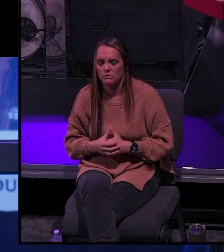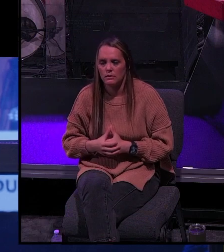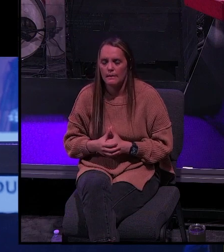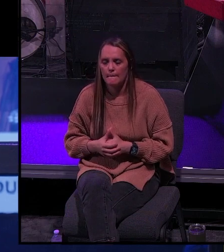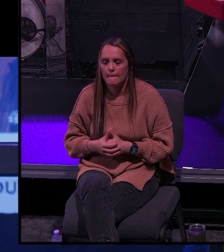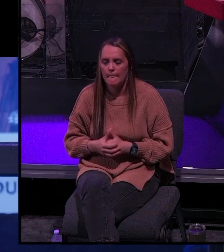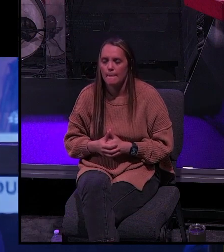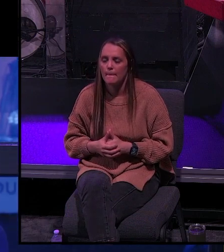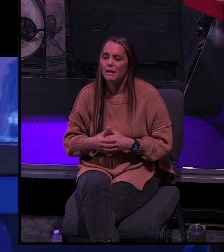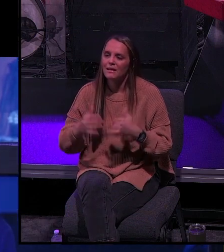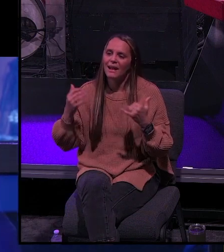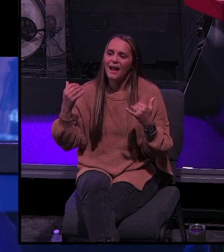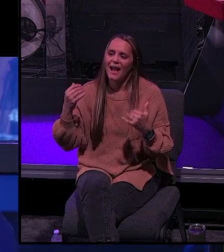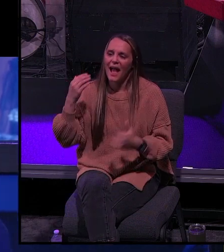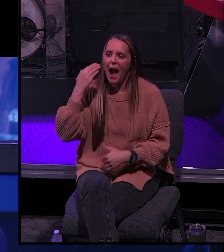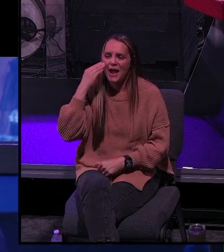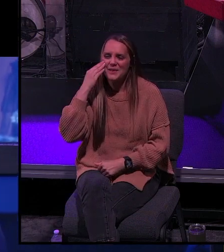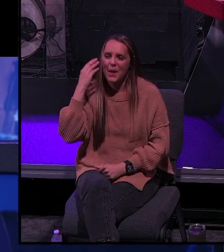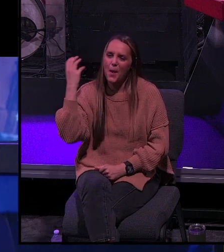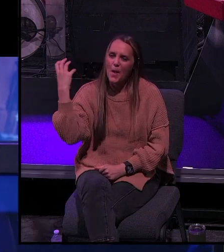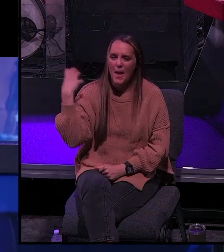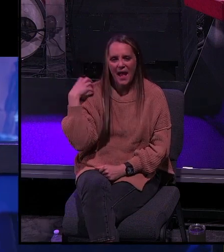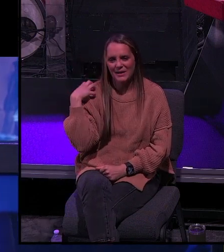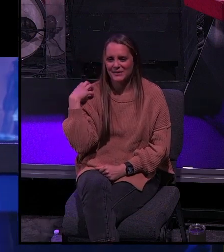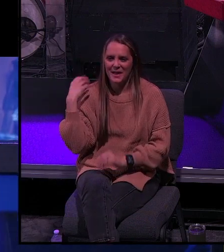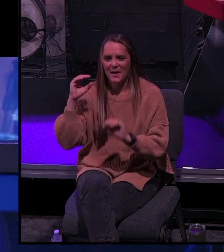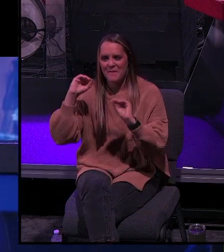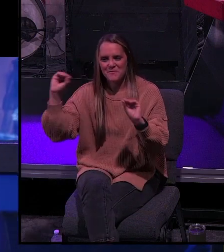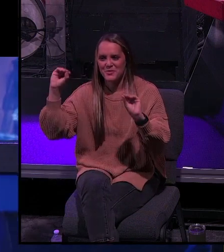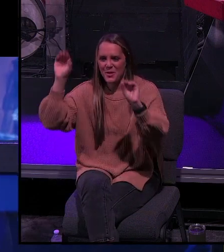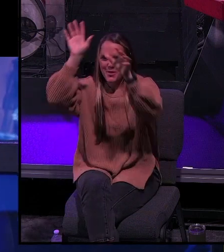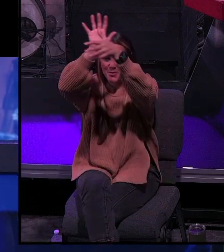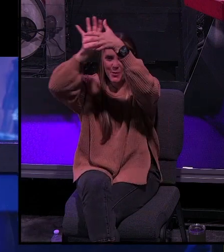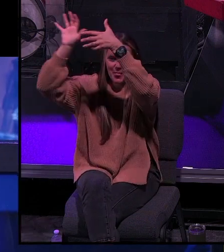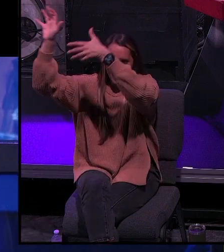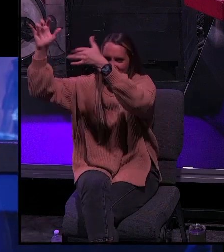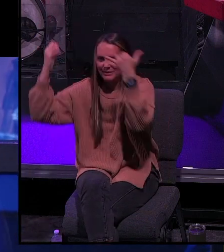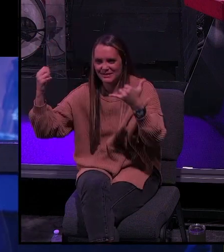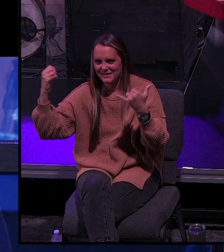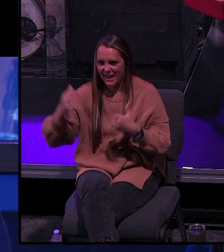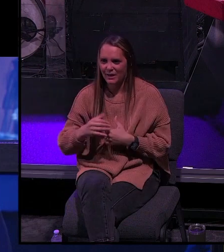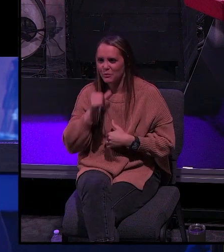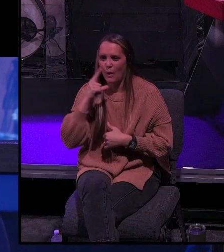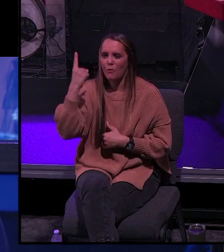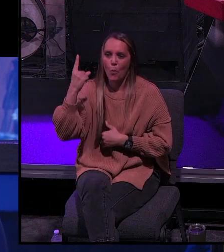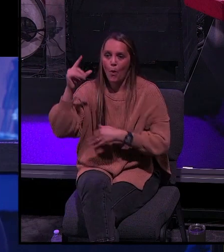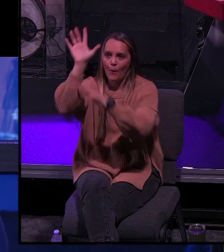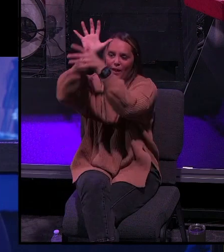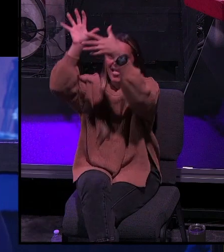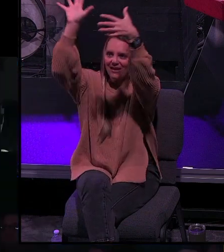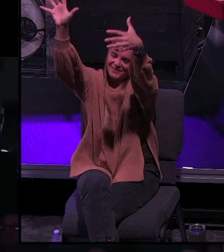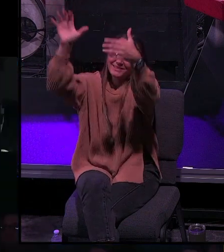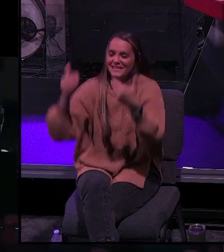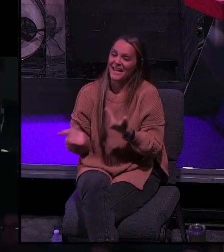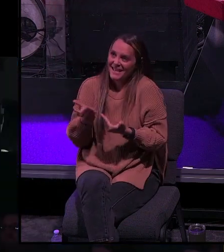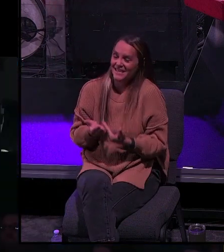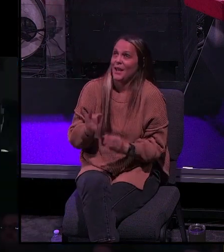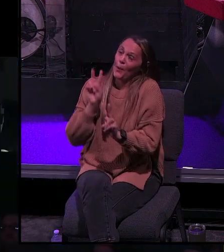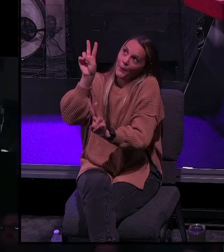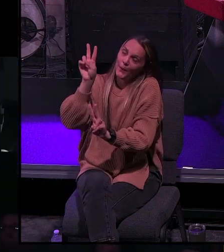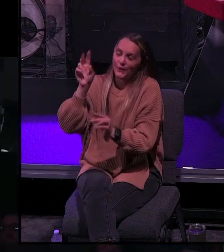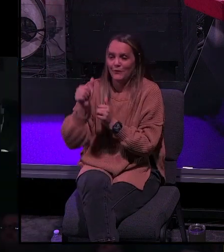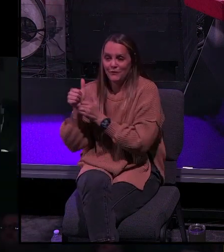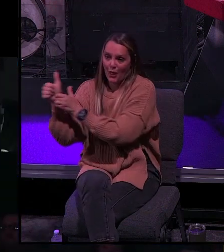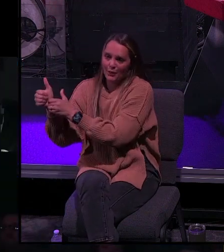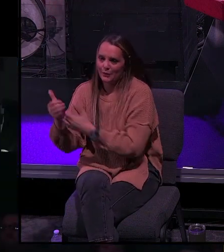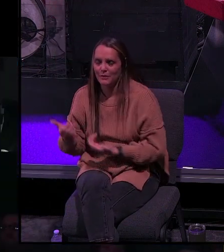Now, there's no cloud today. I know what some of you are thinking. Well, that's awesome. You know, we don't have like a cloud that lifts today, and it's not that easy, right? Today, well, that's true.